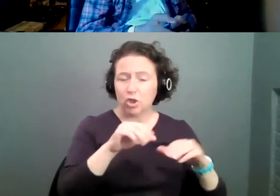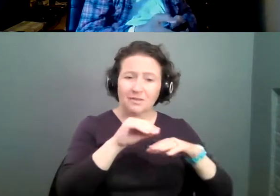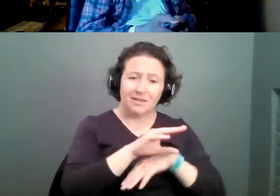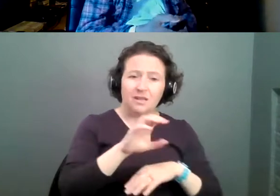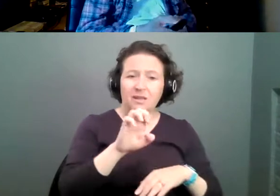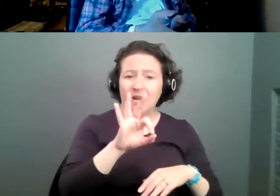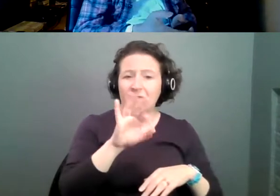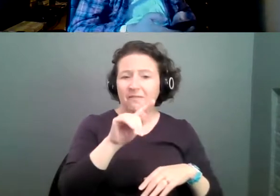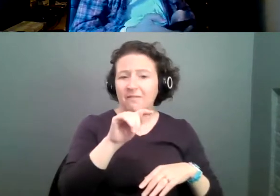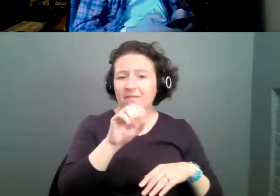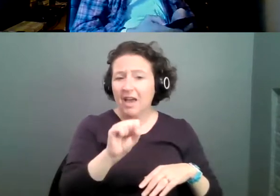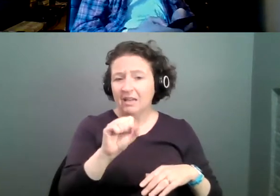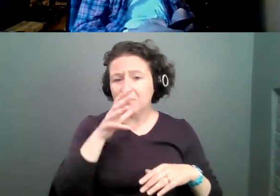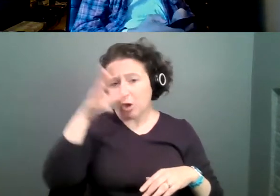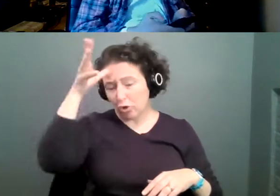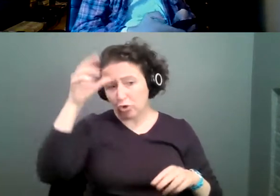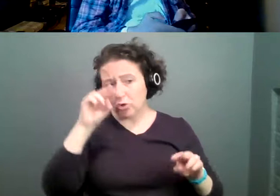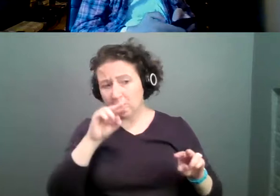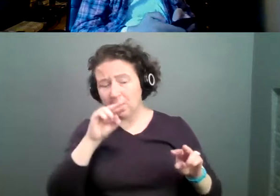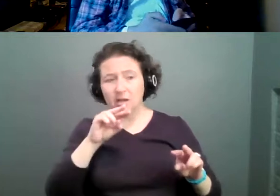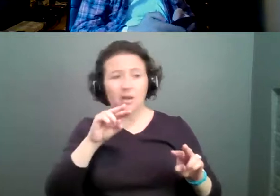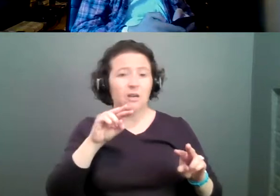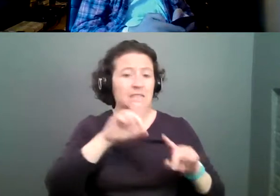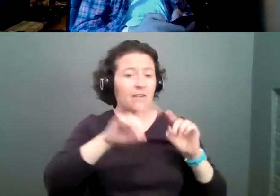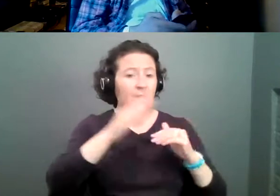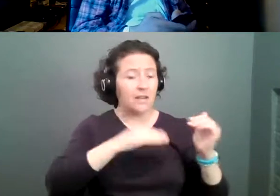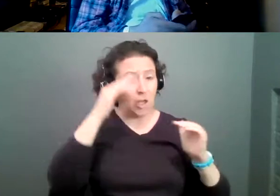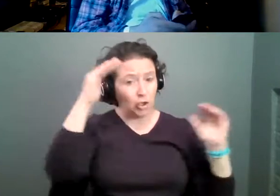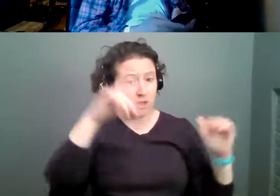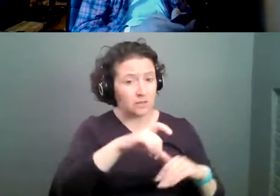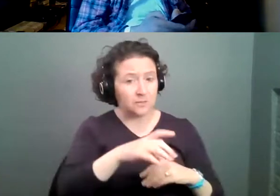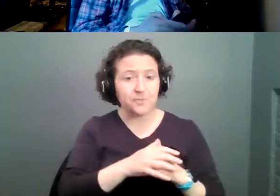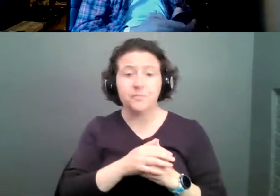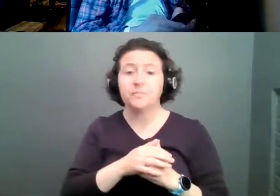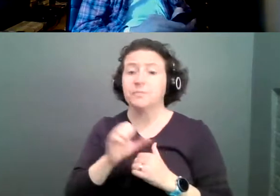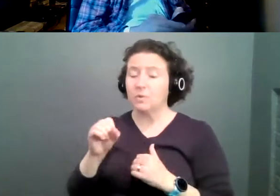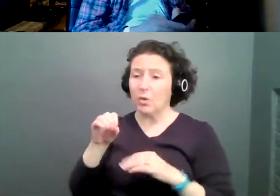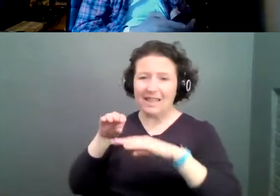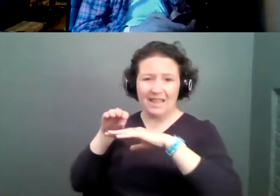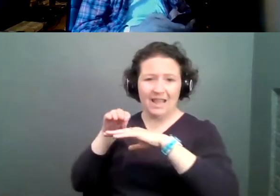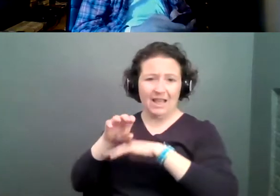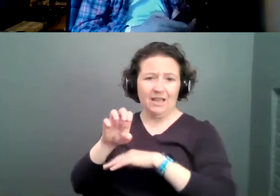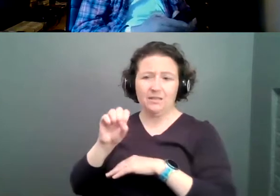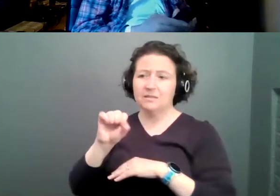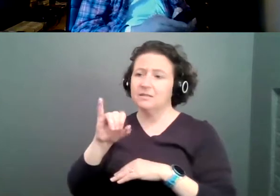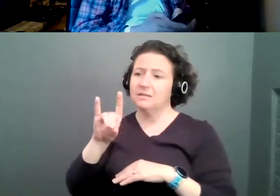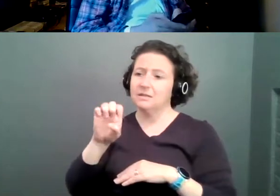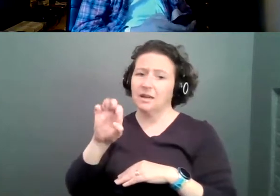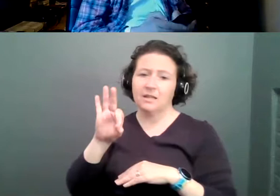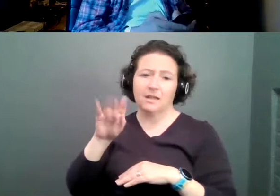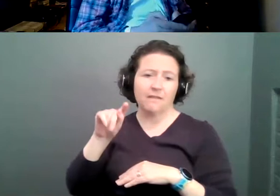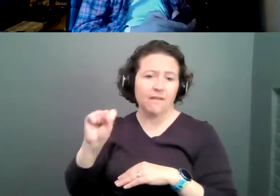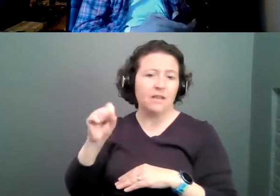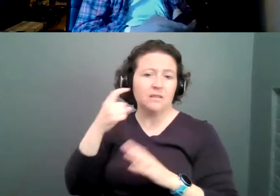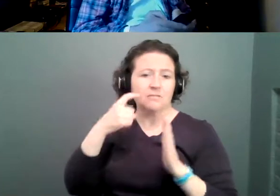should watch for? And are these different from what we were seeing in adults? So the side effects observed in the vaccine trials for the